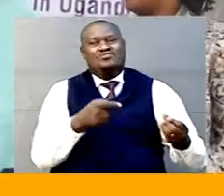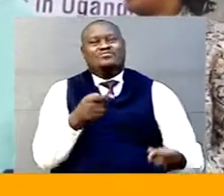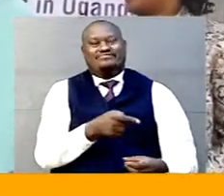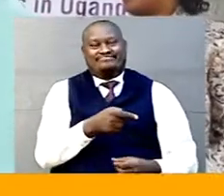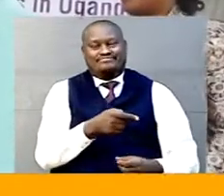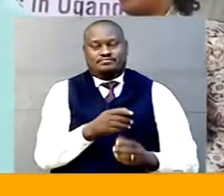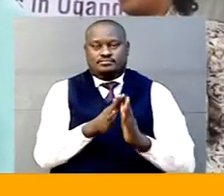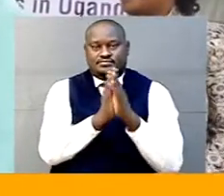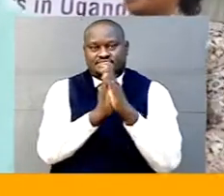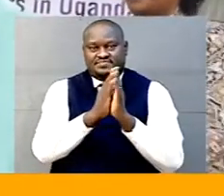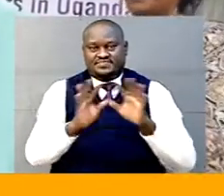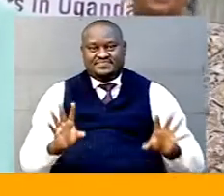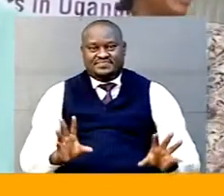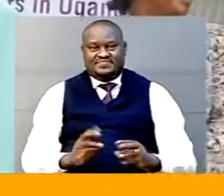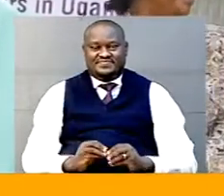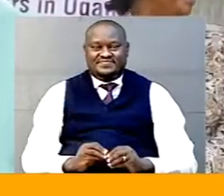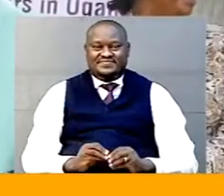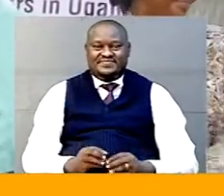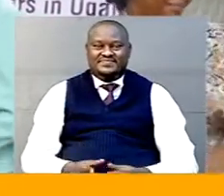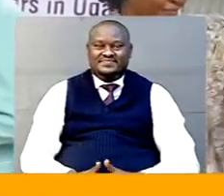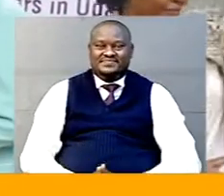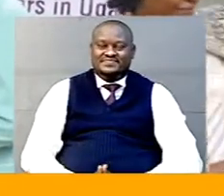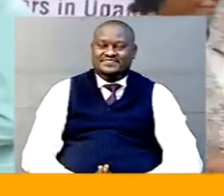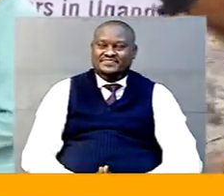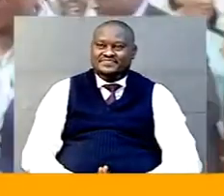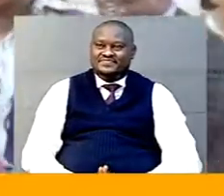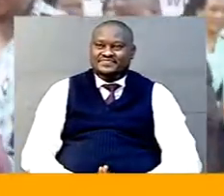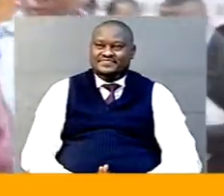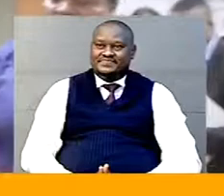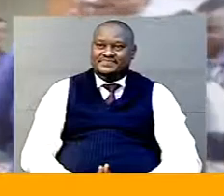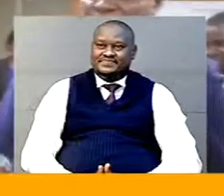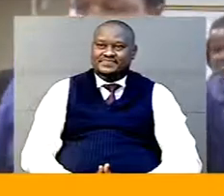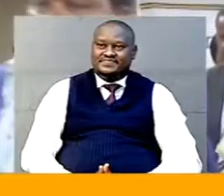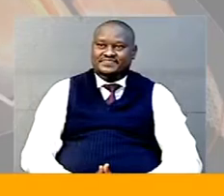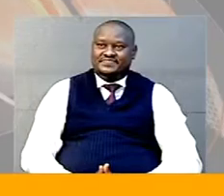Adia Nakuti and Susan Naonga, UBC.